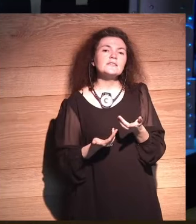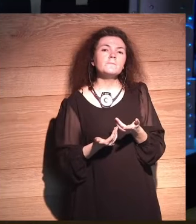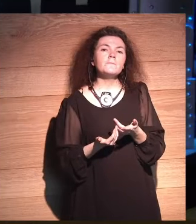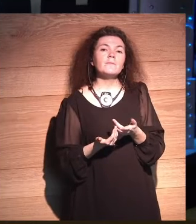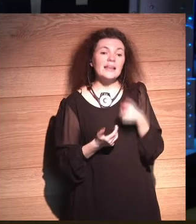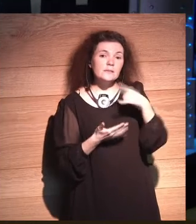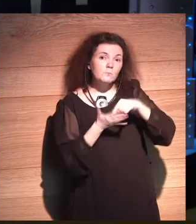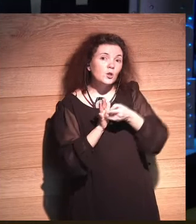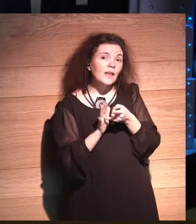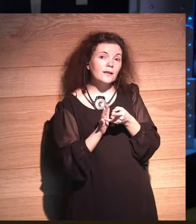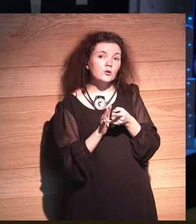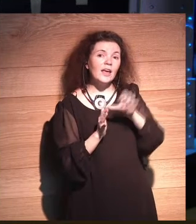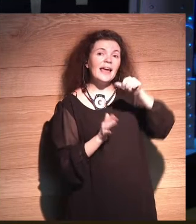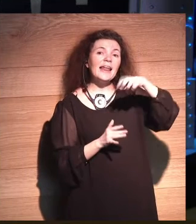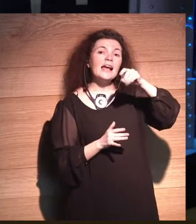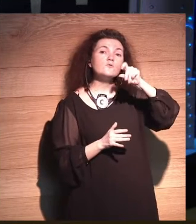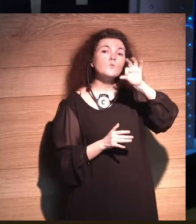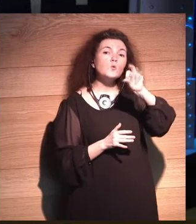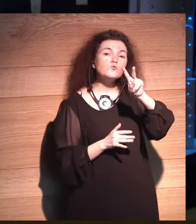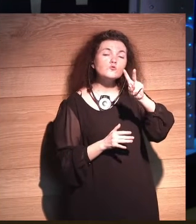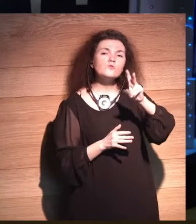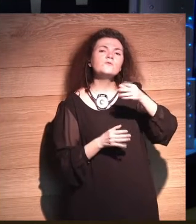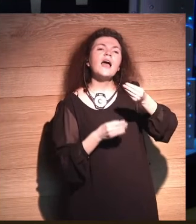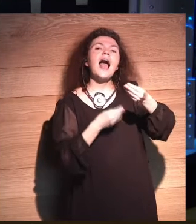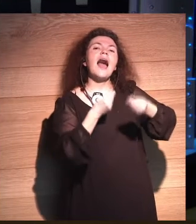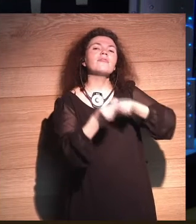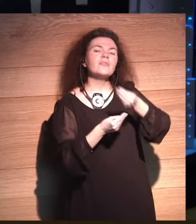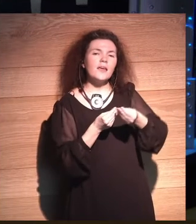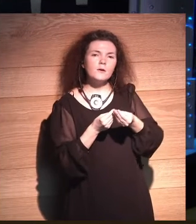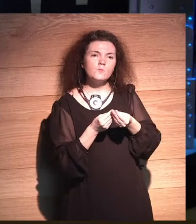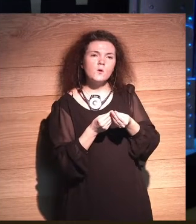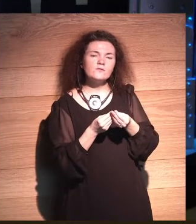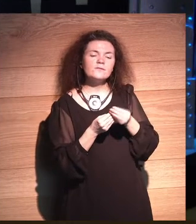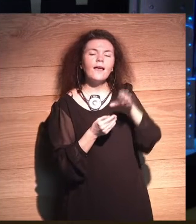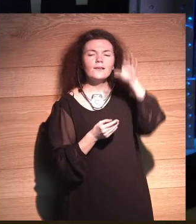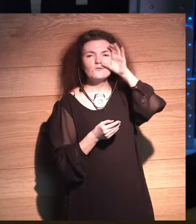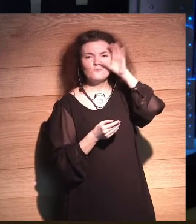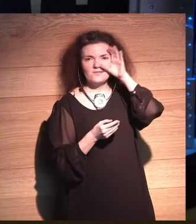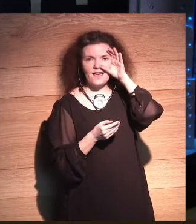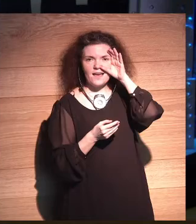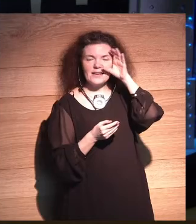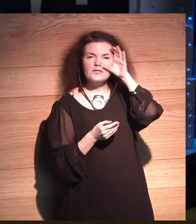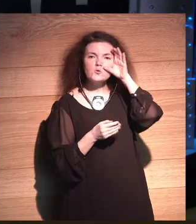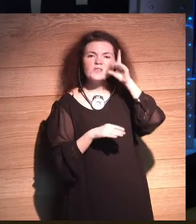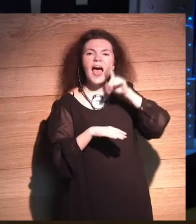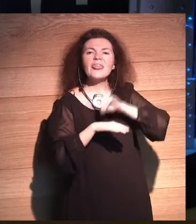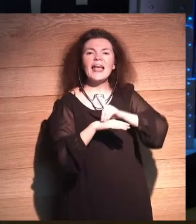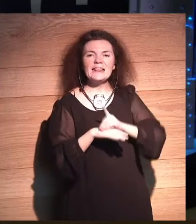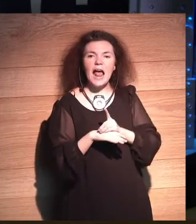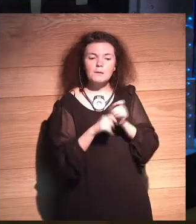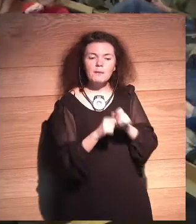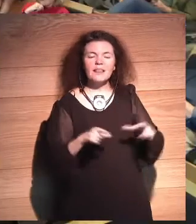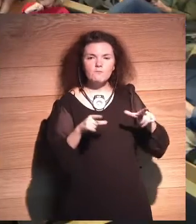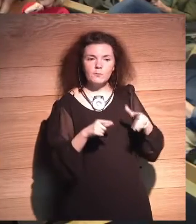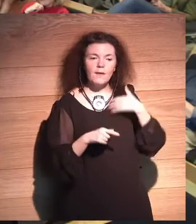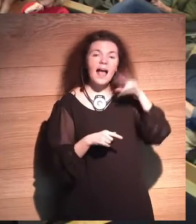with using this concept of digital listening or sentiment analysis to try to understand where are the problems in order